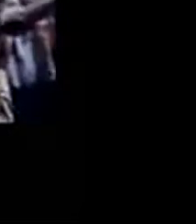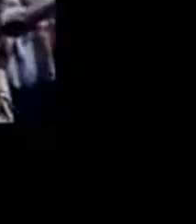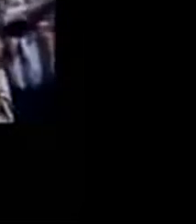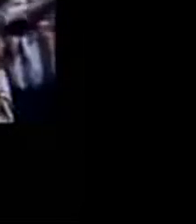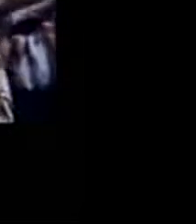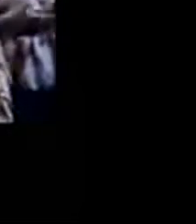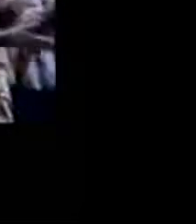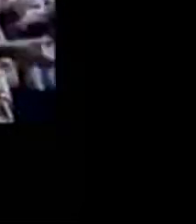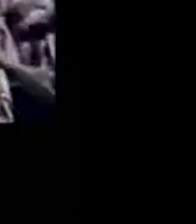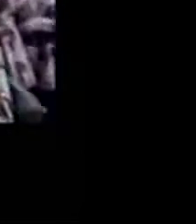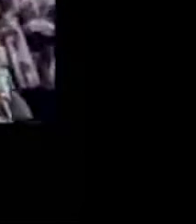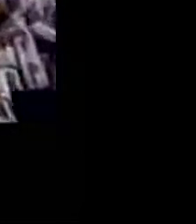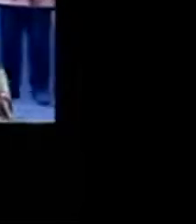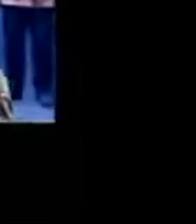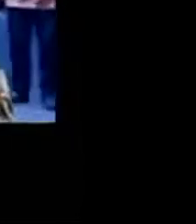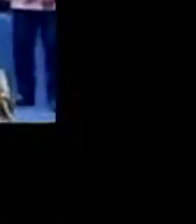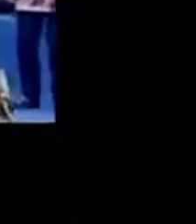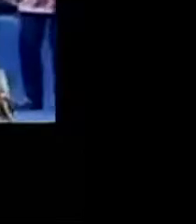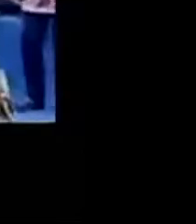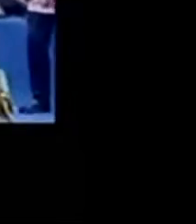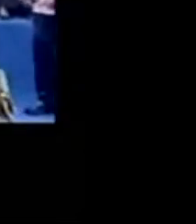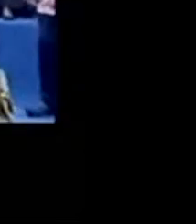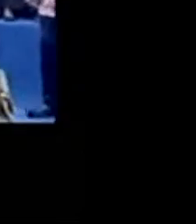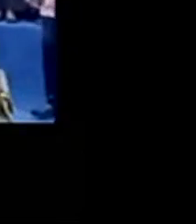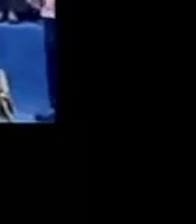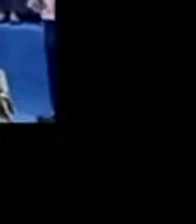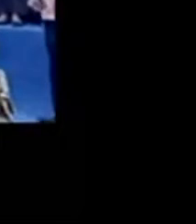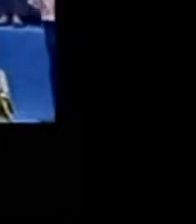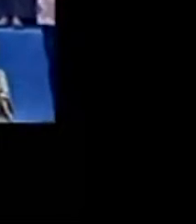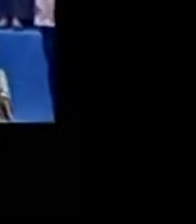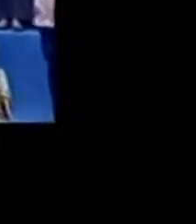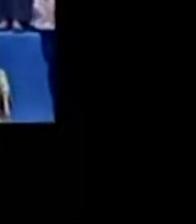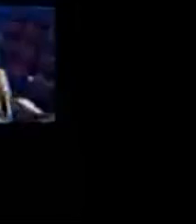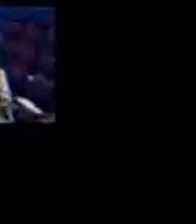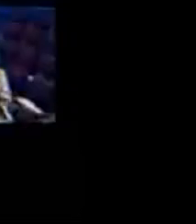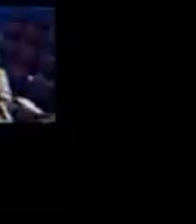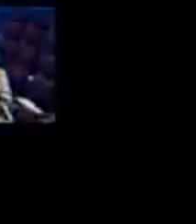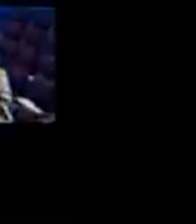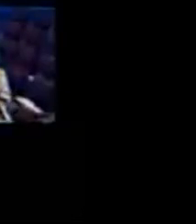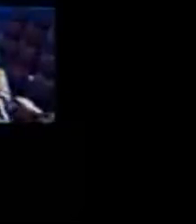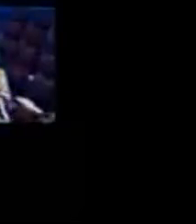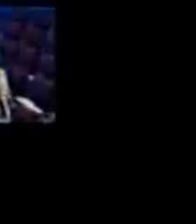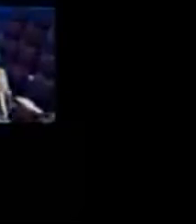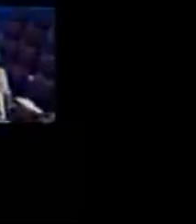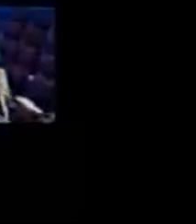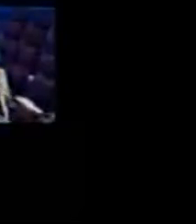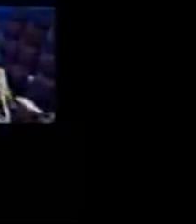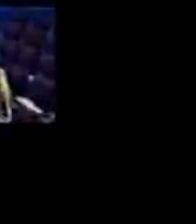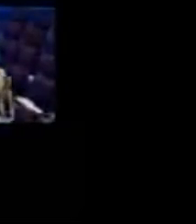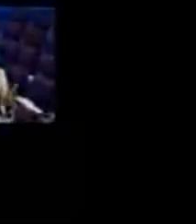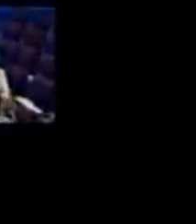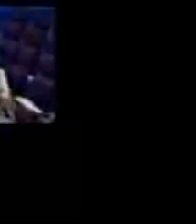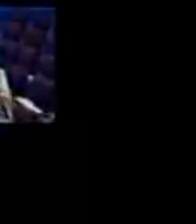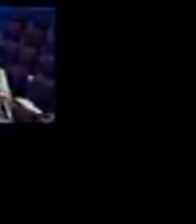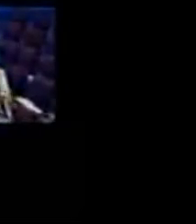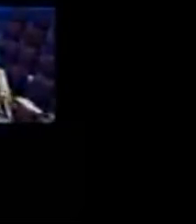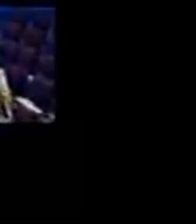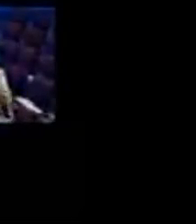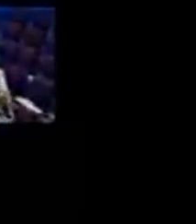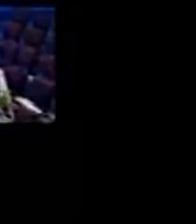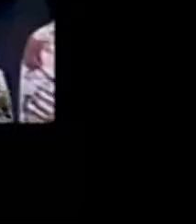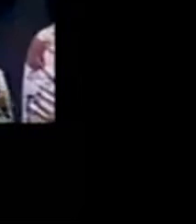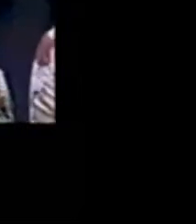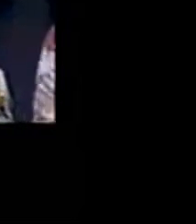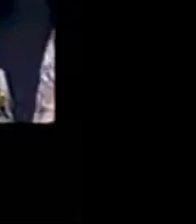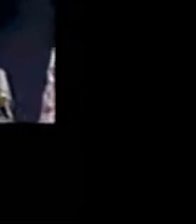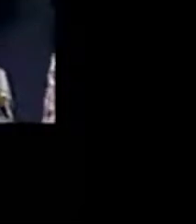bless me bye whatever it is